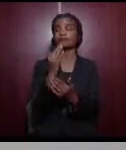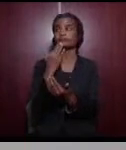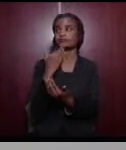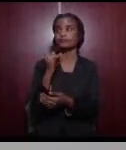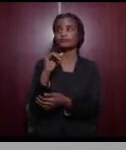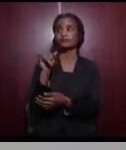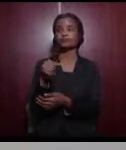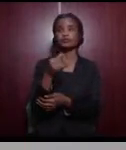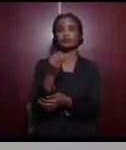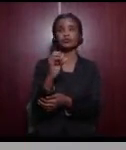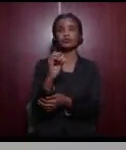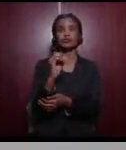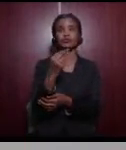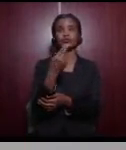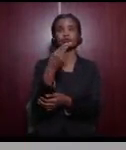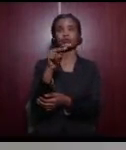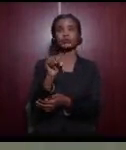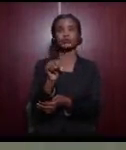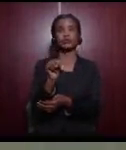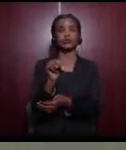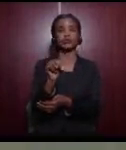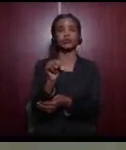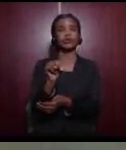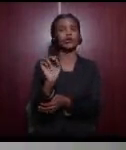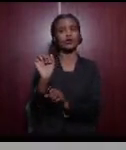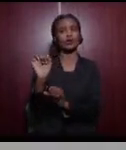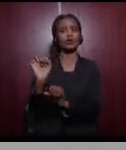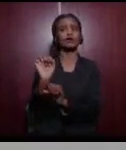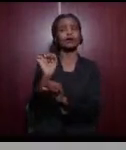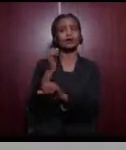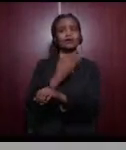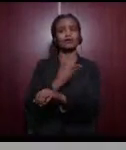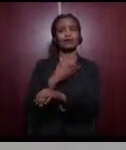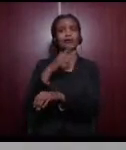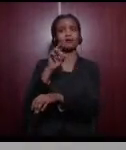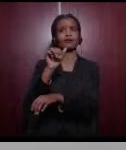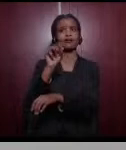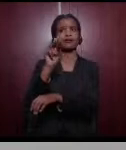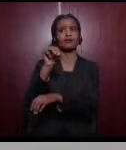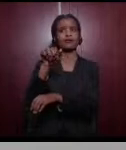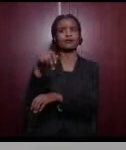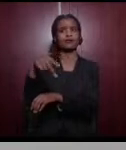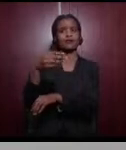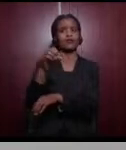Not John Wantate Ramaphosa, John Waka, okay. Where's my John?